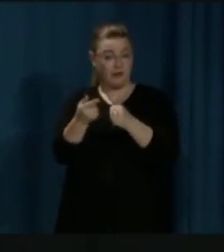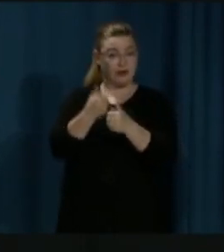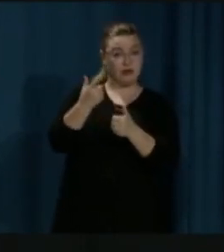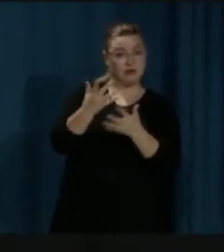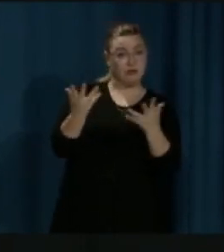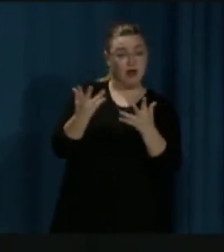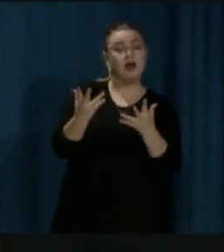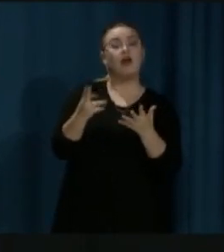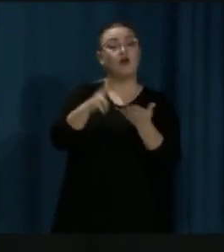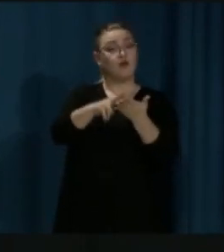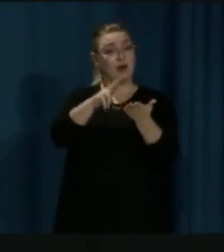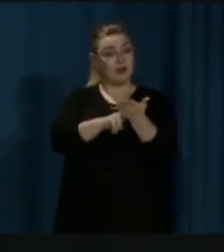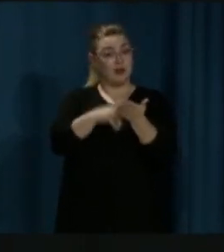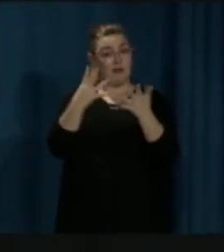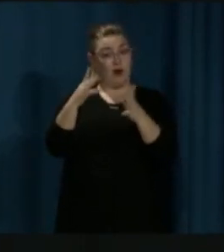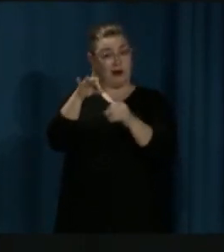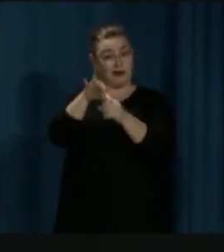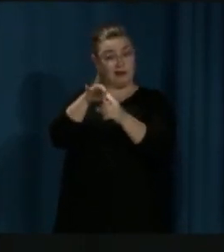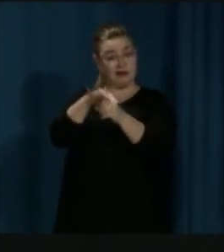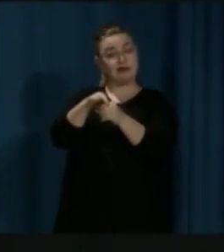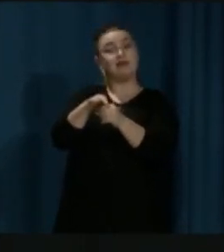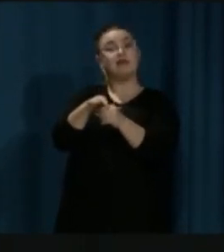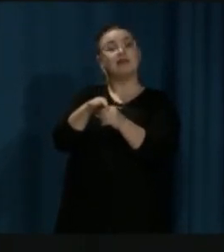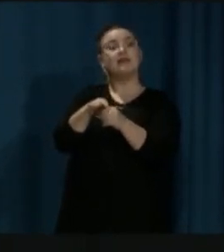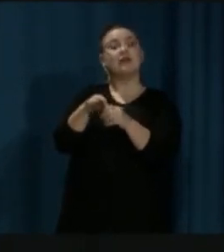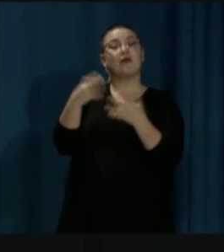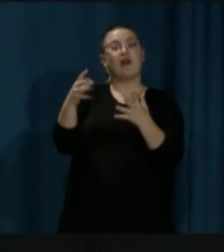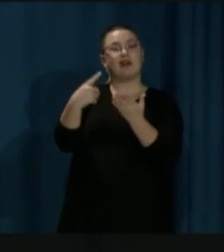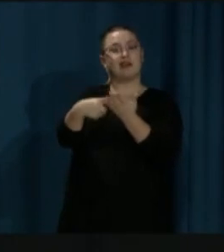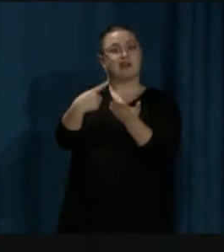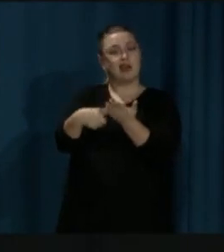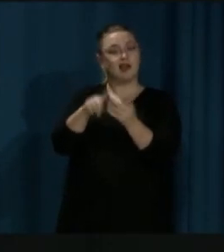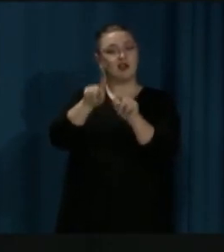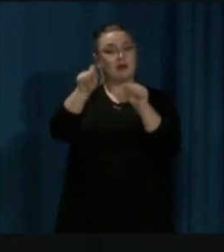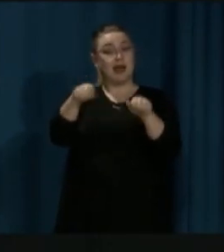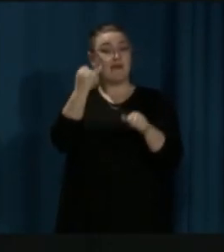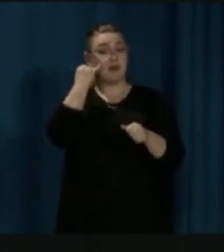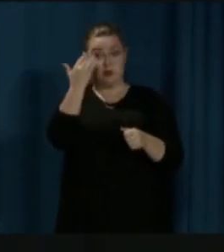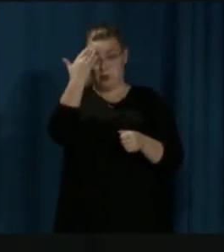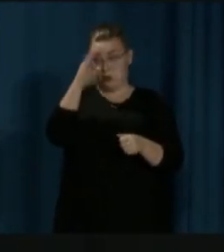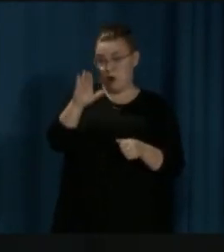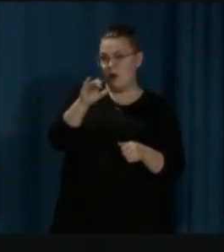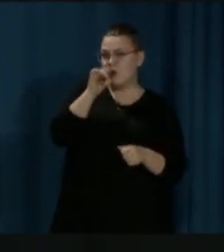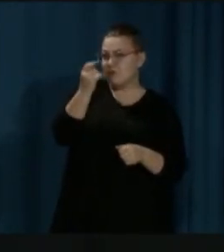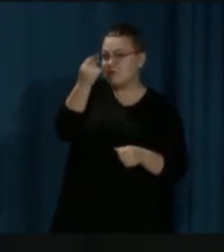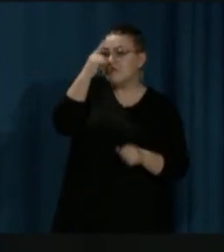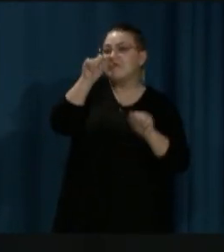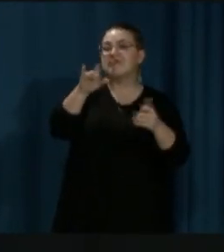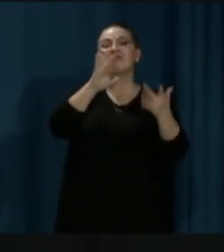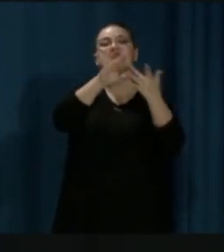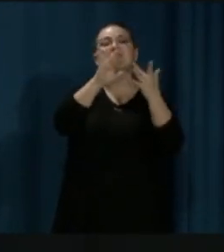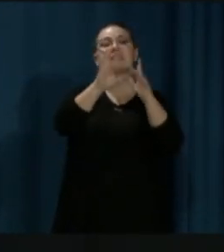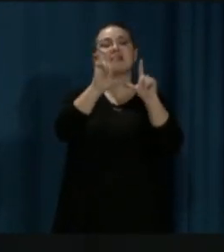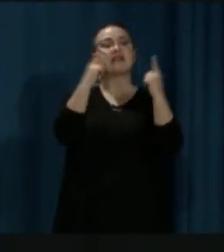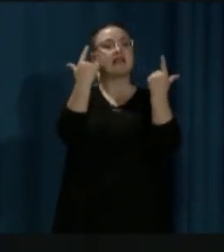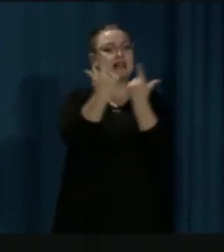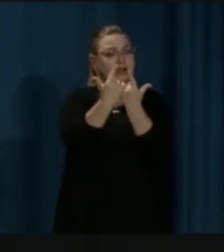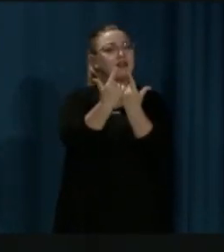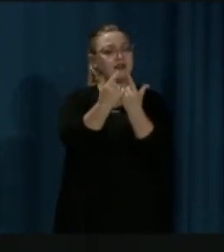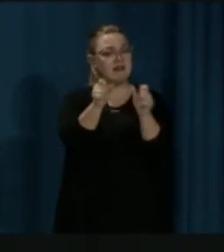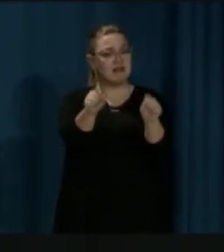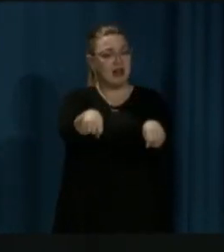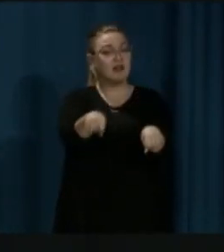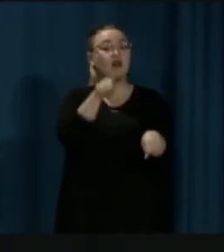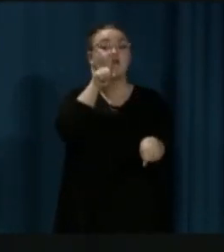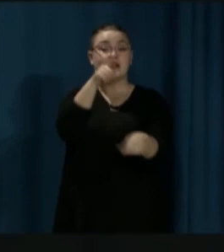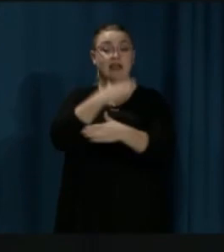about how you can do that. And if you're not sure, you can contact the League. But then it continues as we educate ourselves to vote, and I appreciate your education of